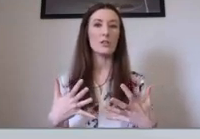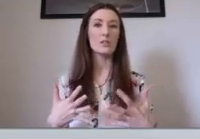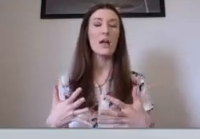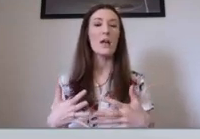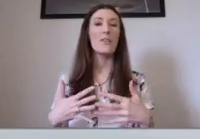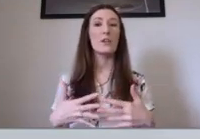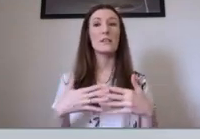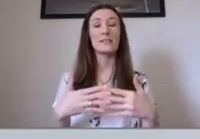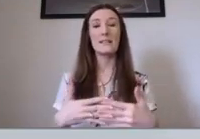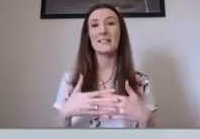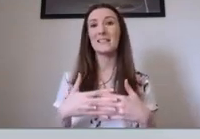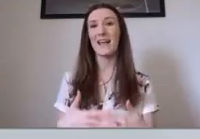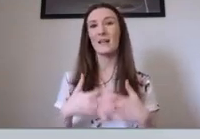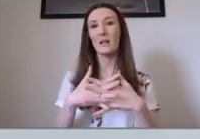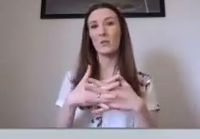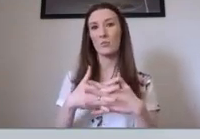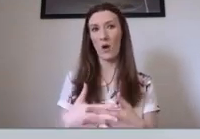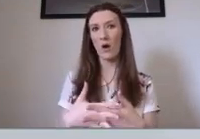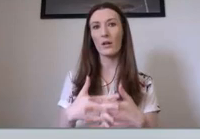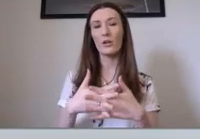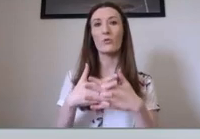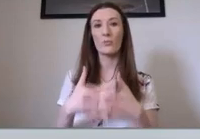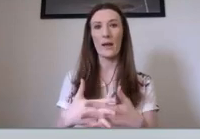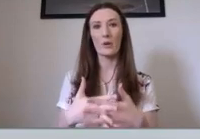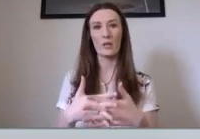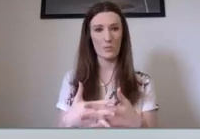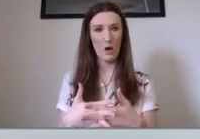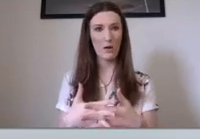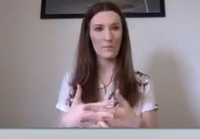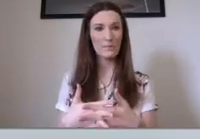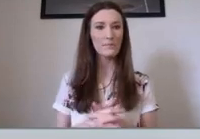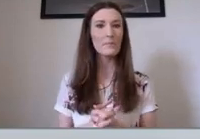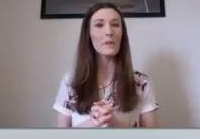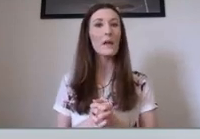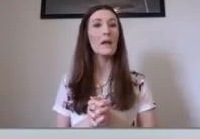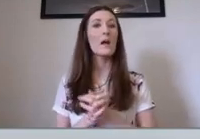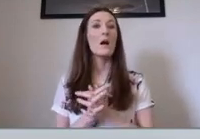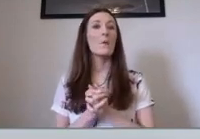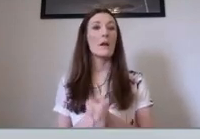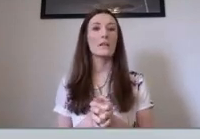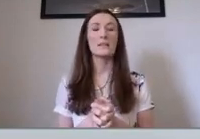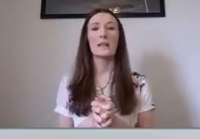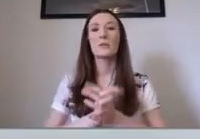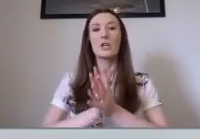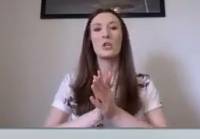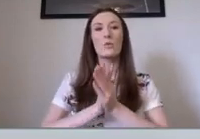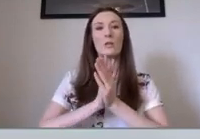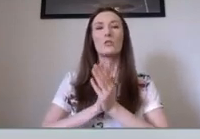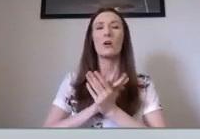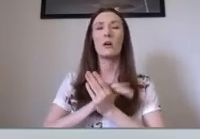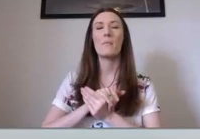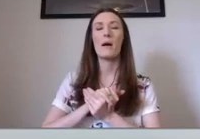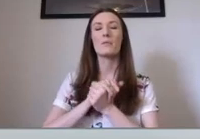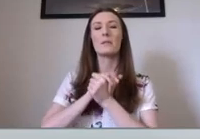facial expressions, then the sentence is technically wrong. Your grammar is wrong. Okay? American Sign Language, you